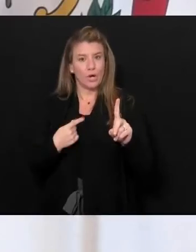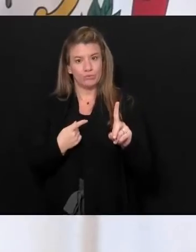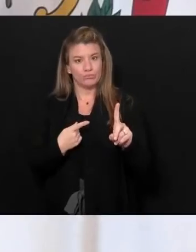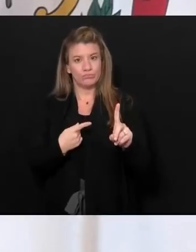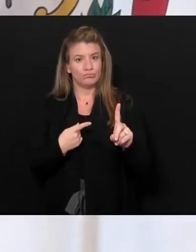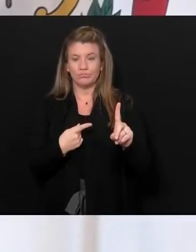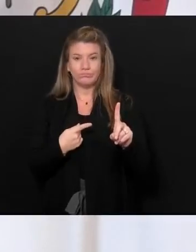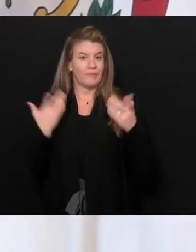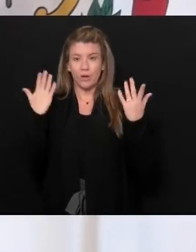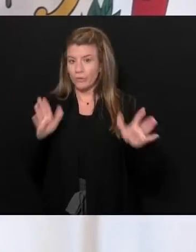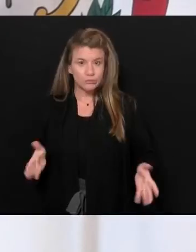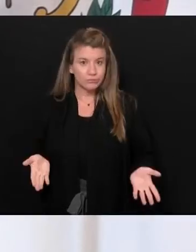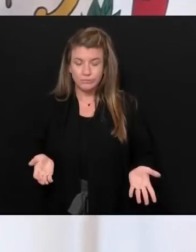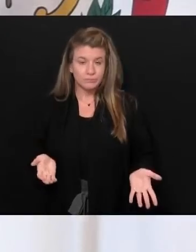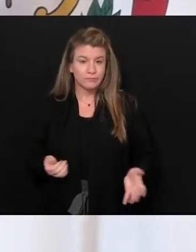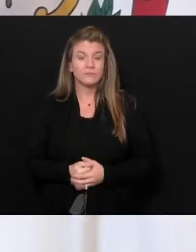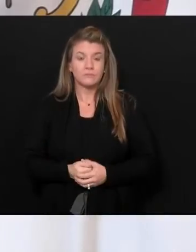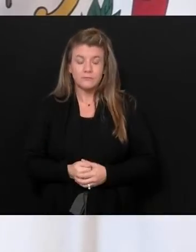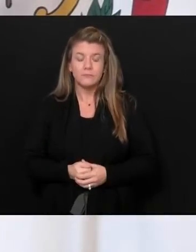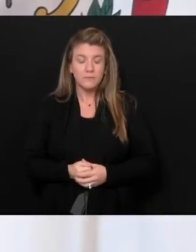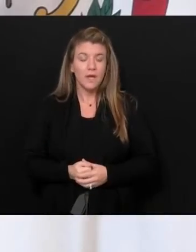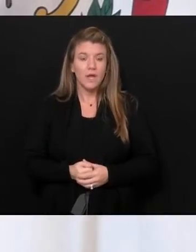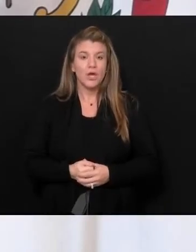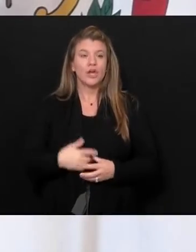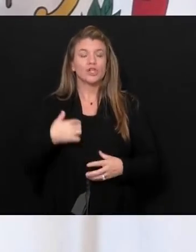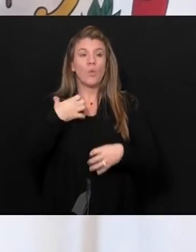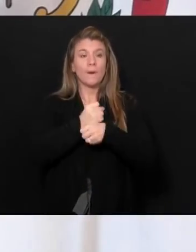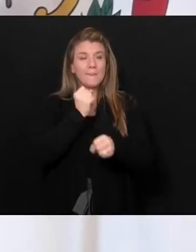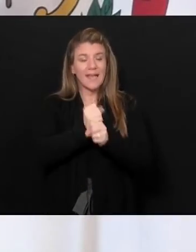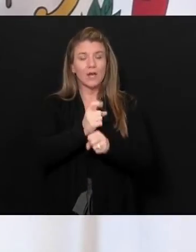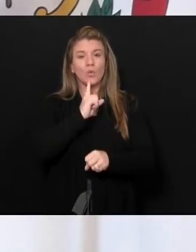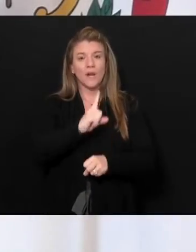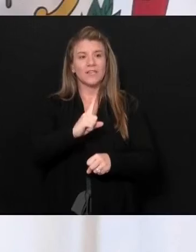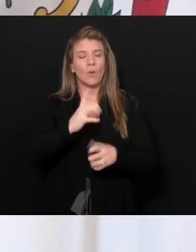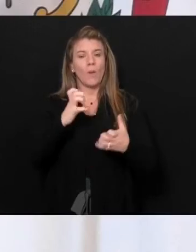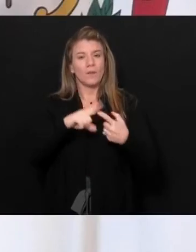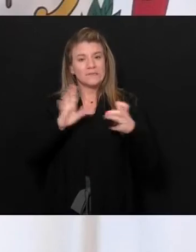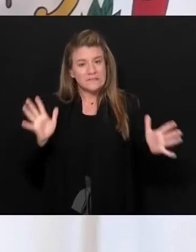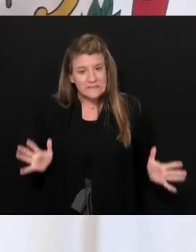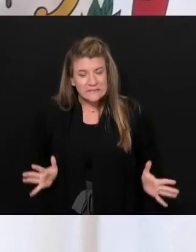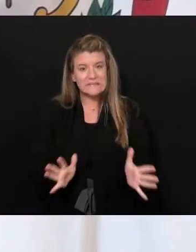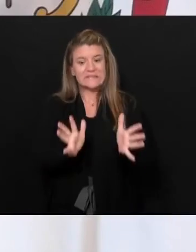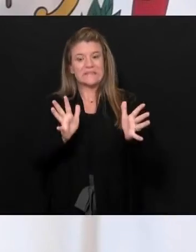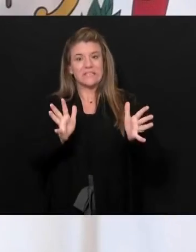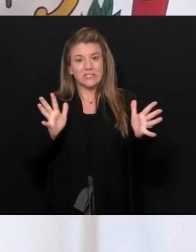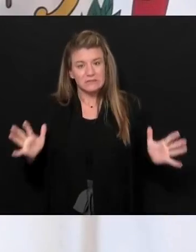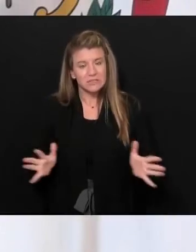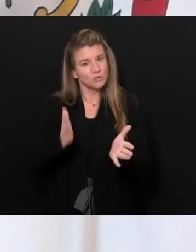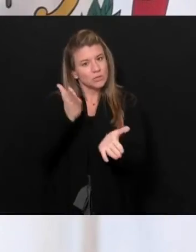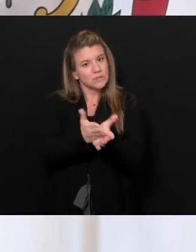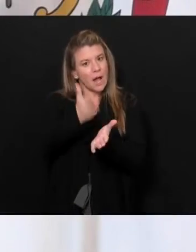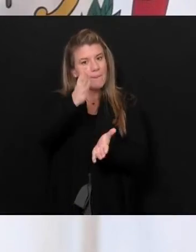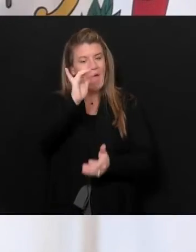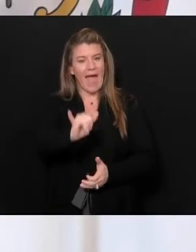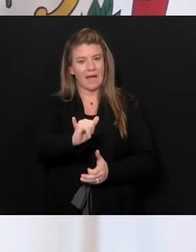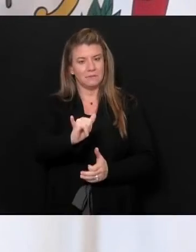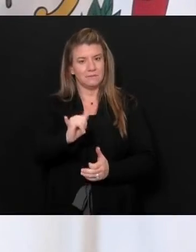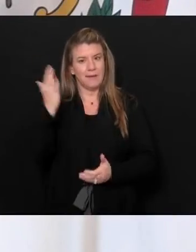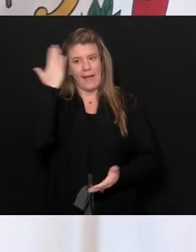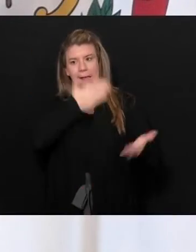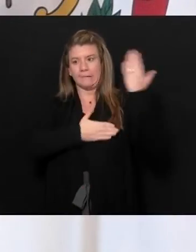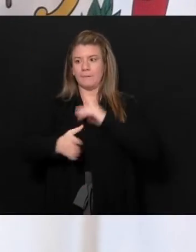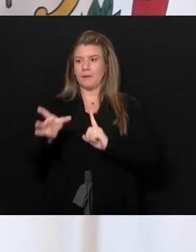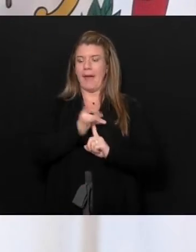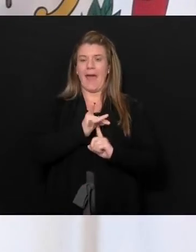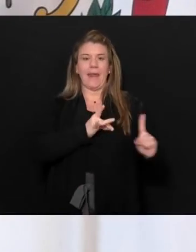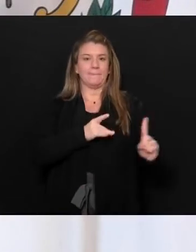idea whatsoever. And so we're making a real push to try to head that off at the pass. We're going to